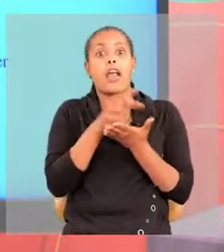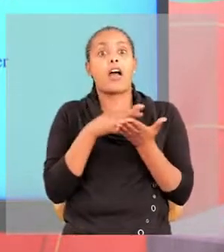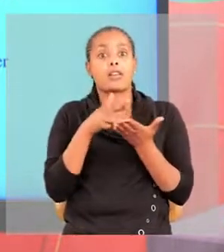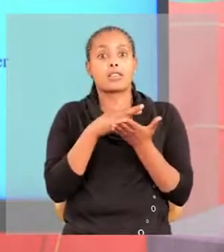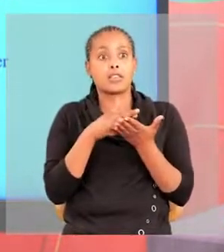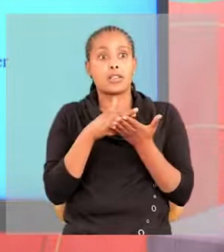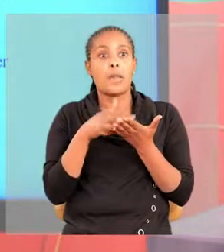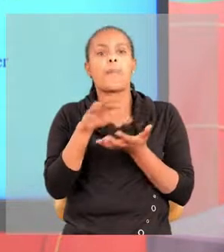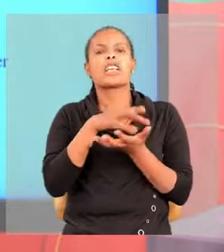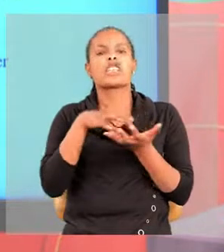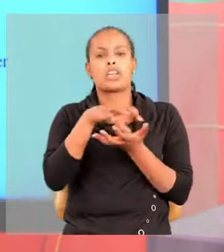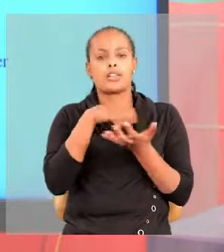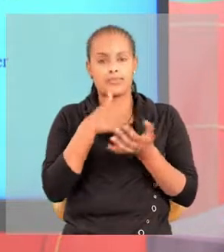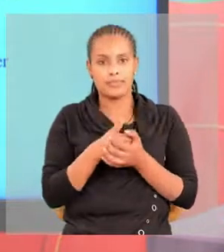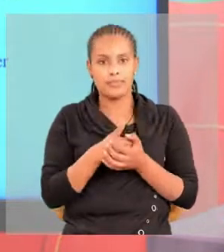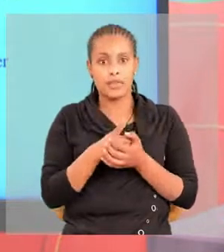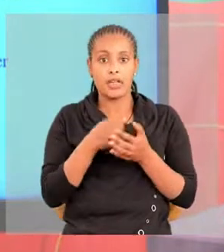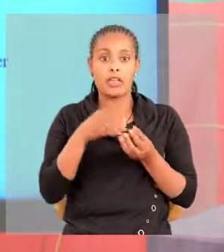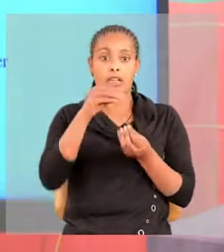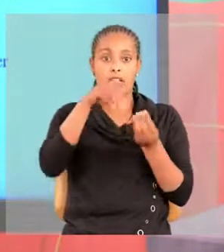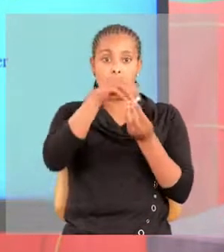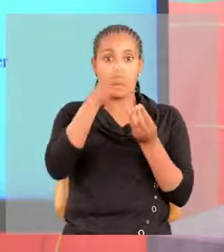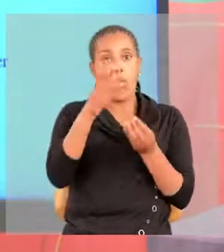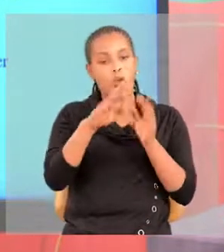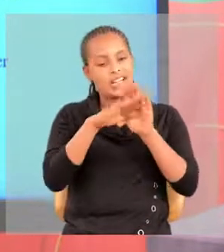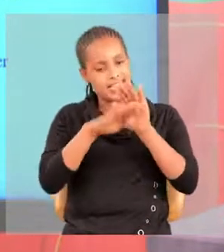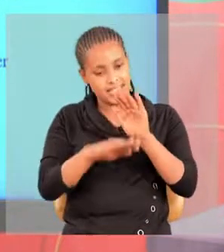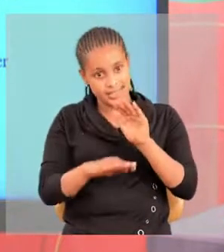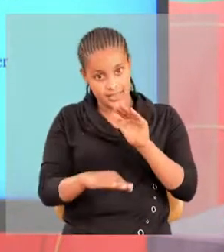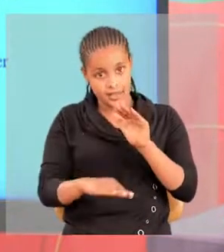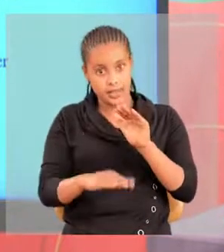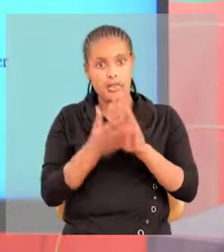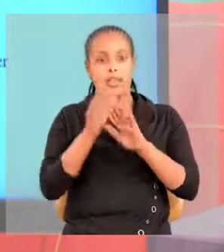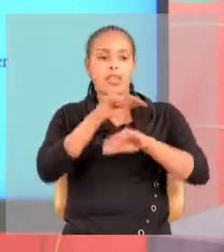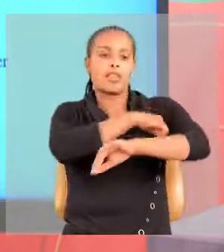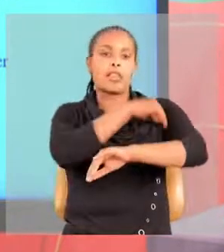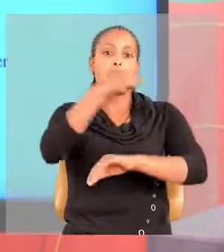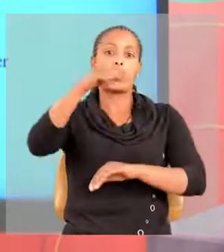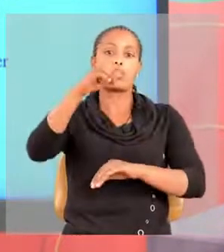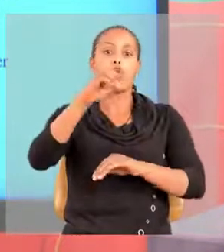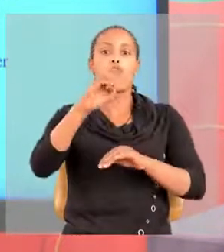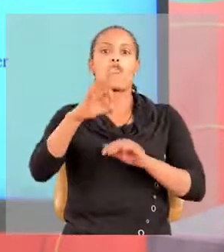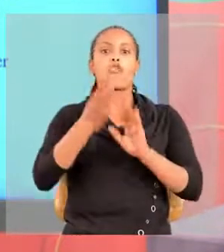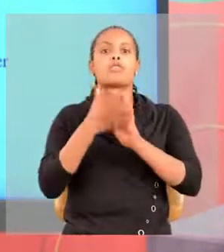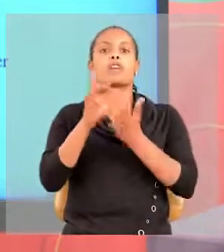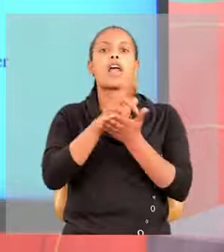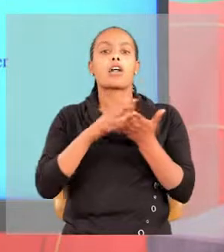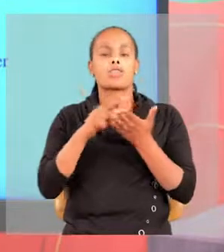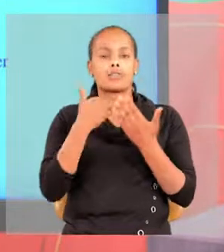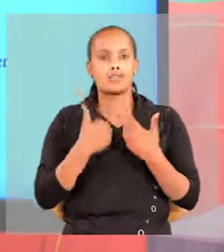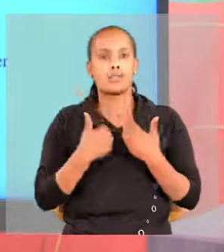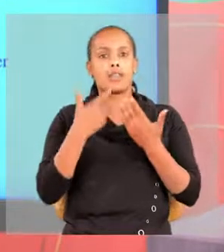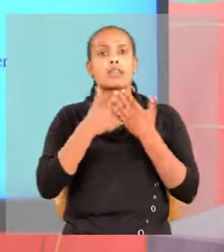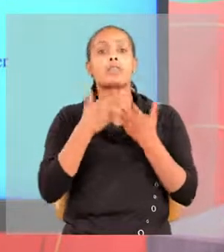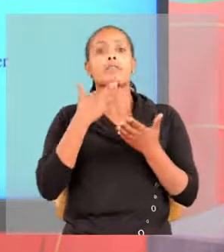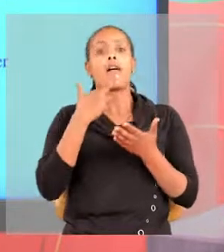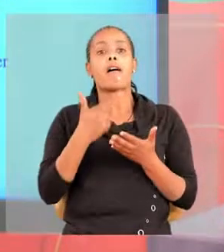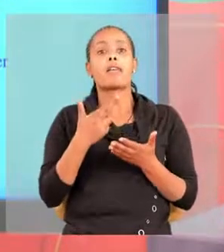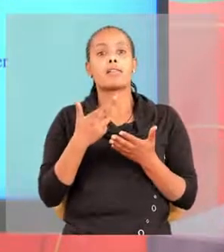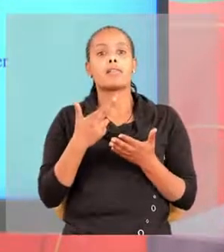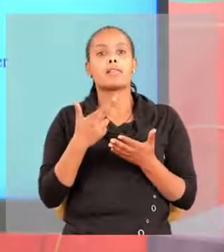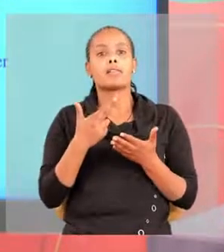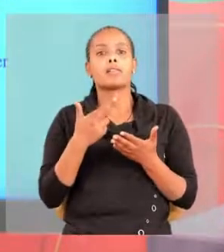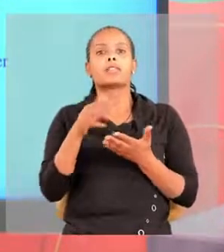reaction mixture, increasing or decreasing temperature of the reaction. These are